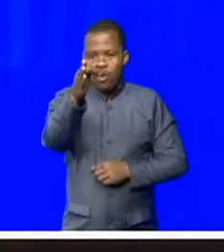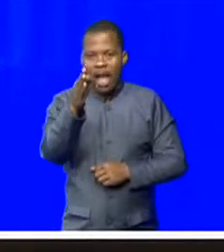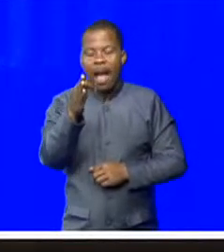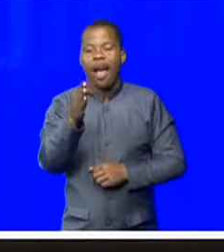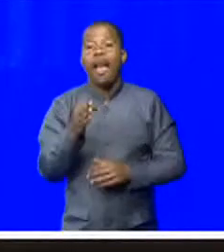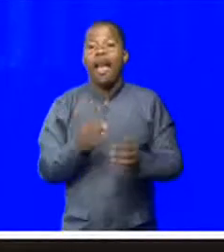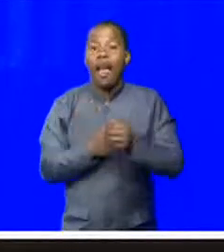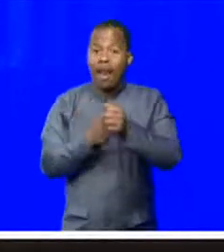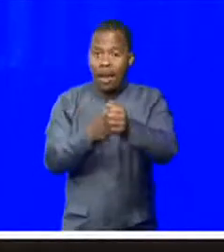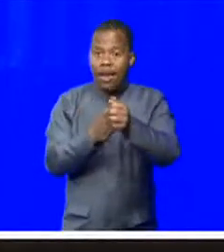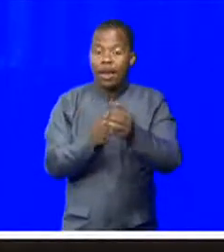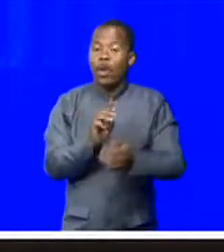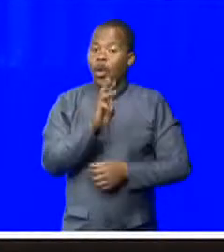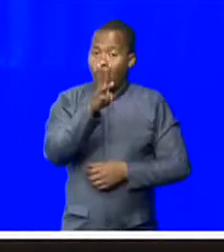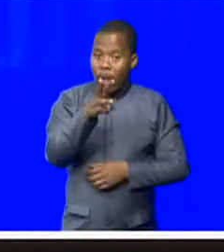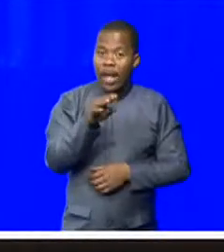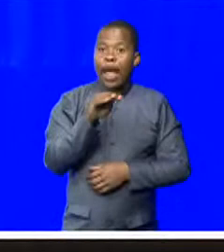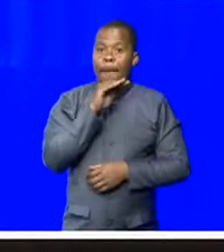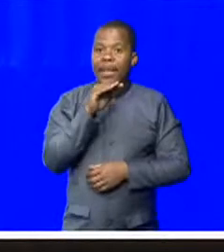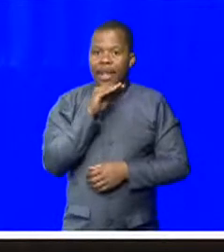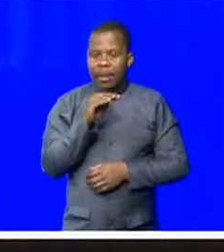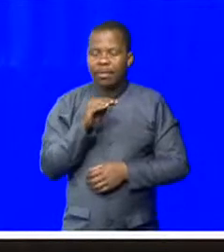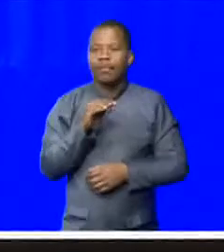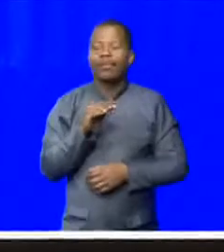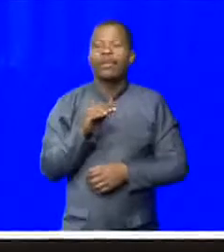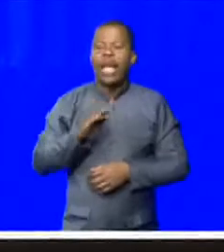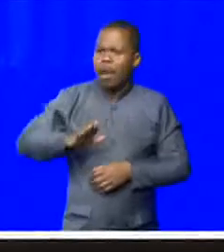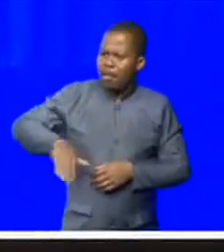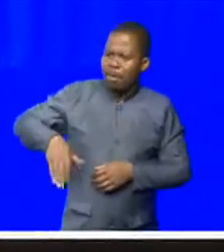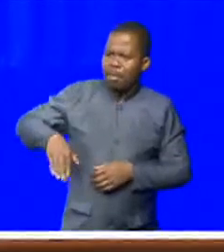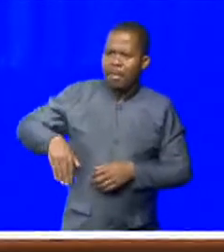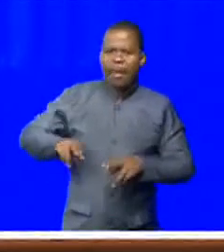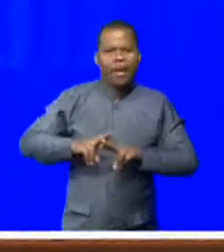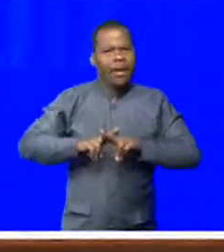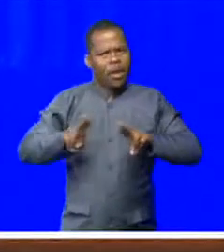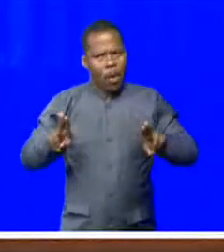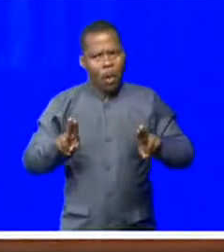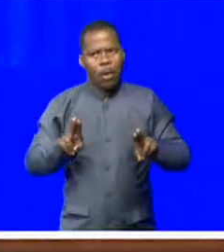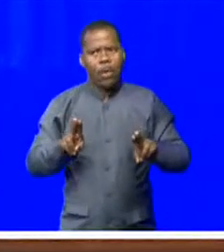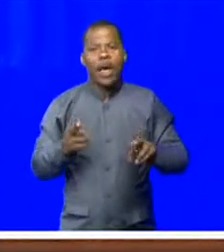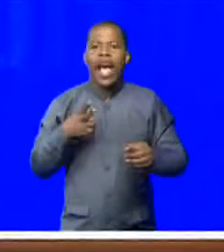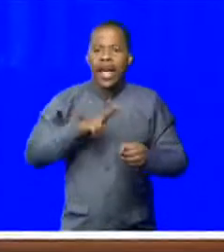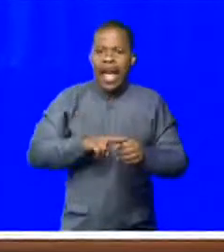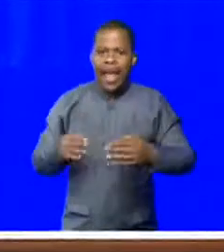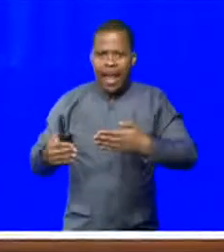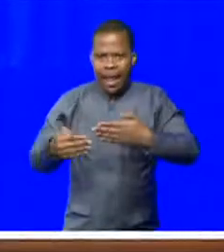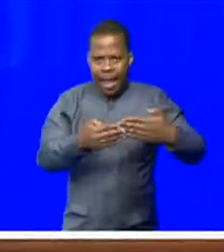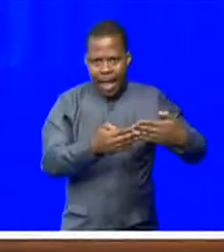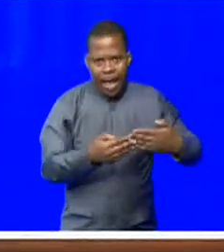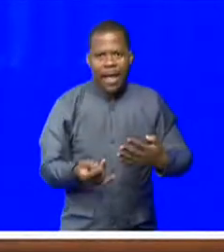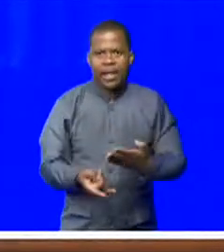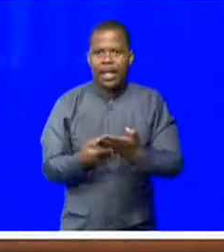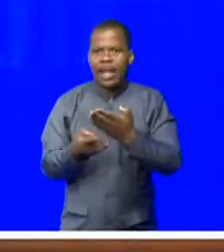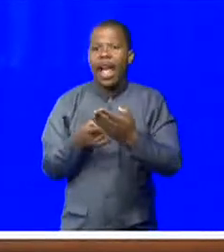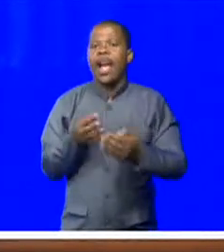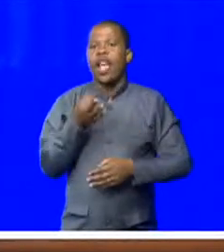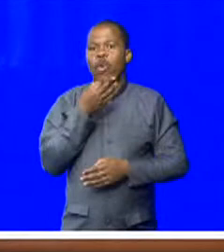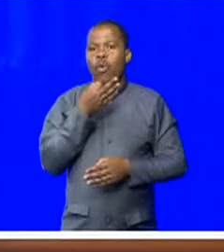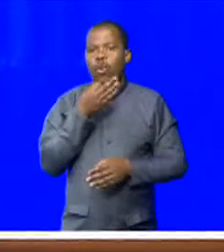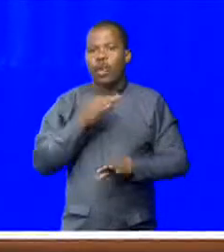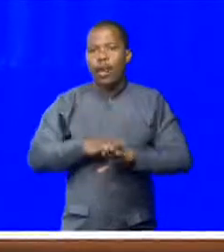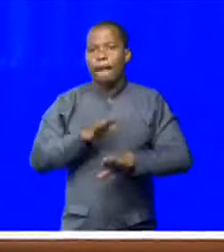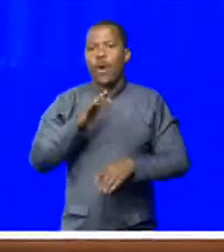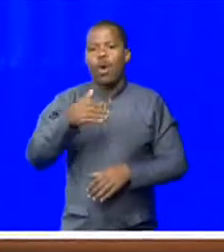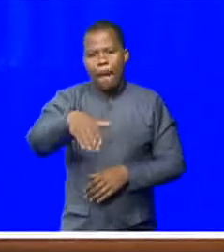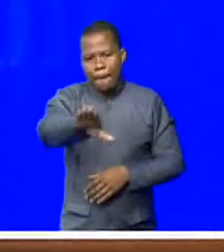Ngoba noma ngakwenda konke lokunye lembili. Nakusele lemuva lomliba likhulela